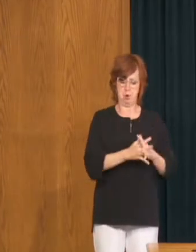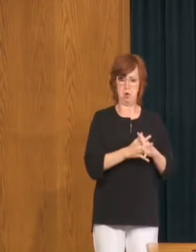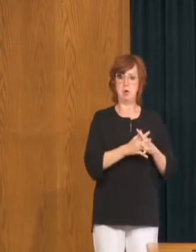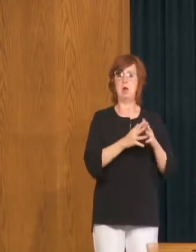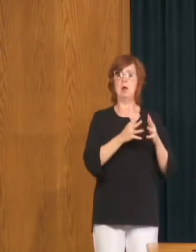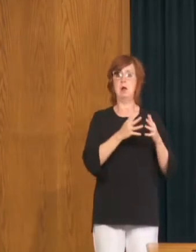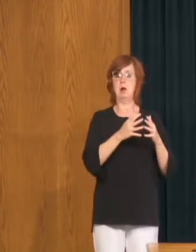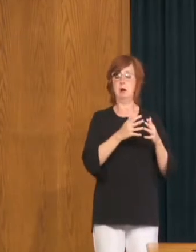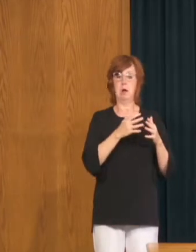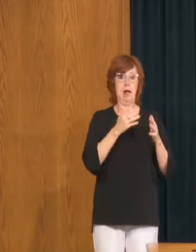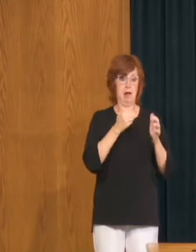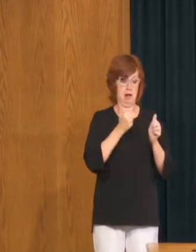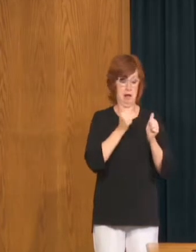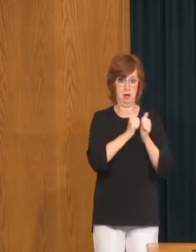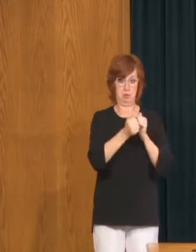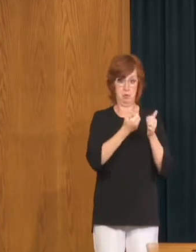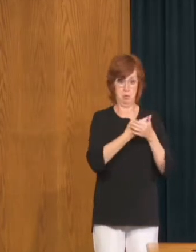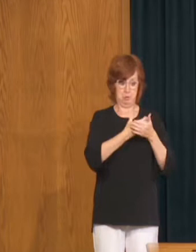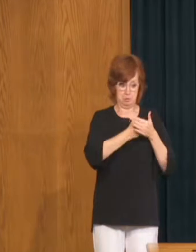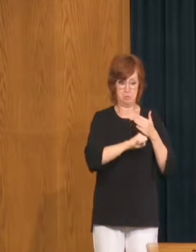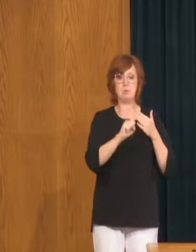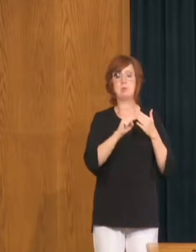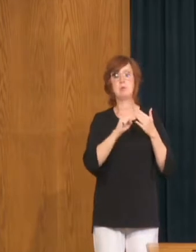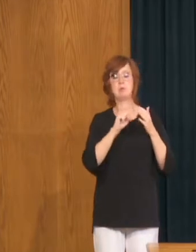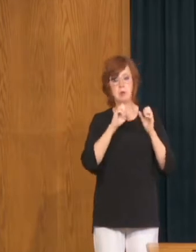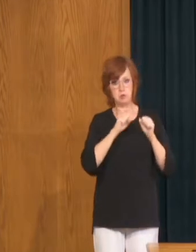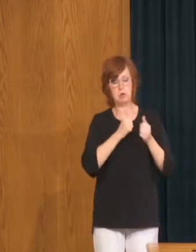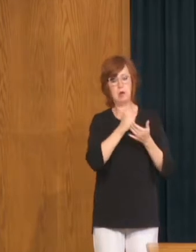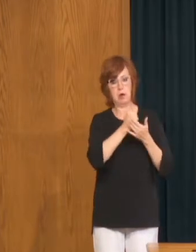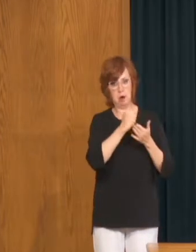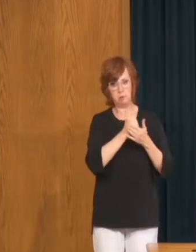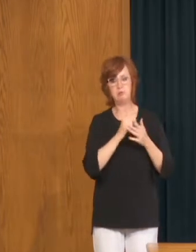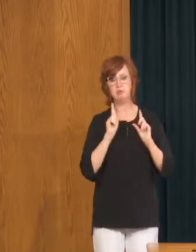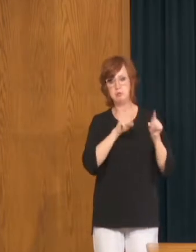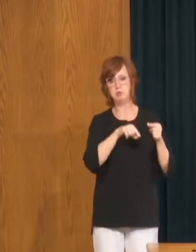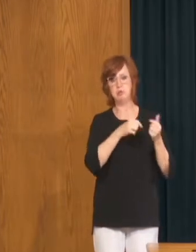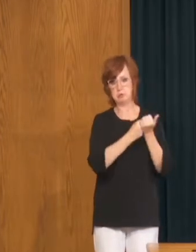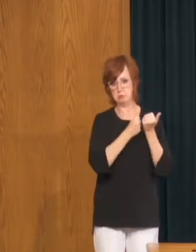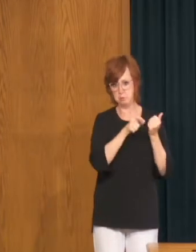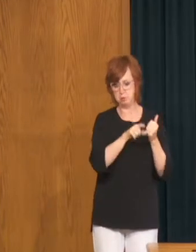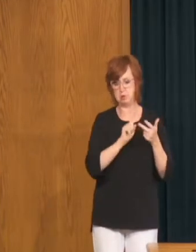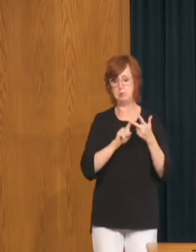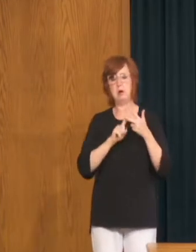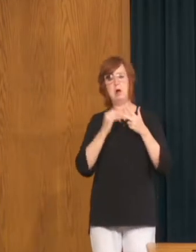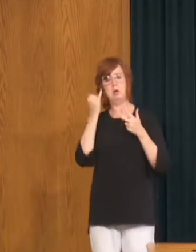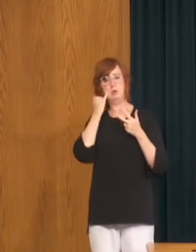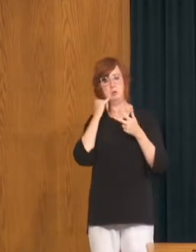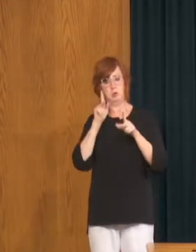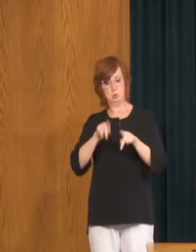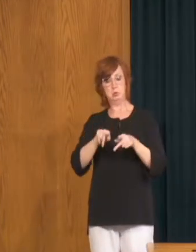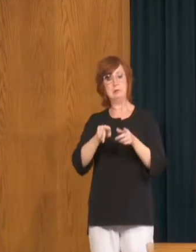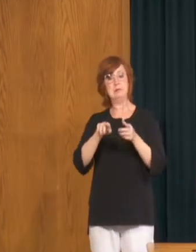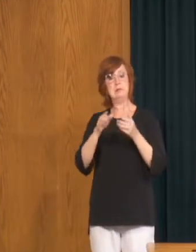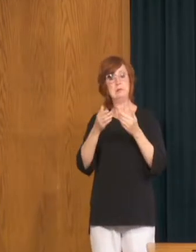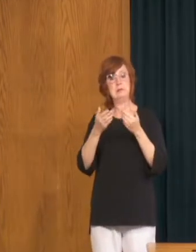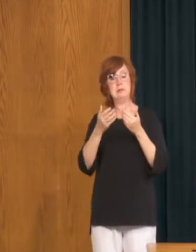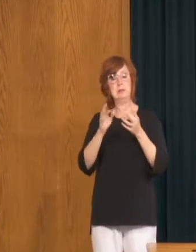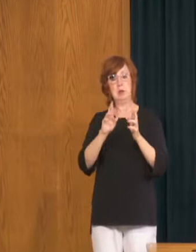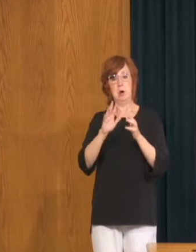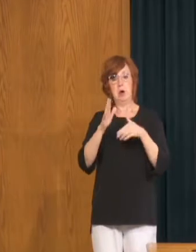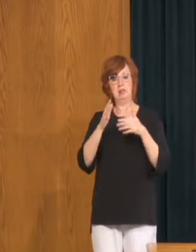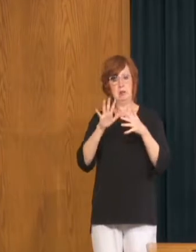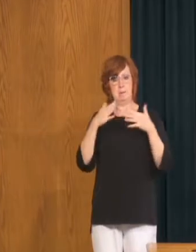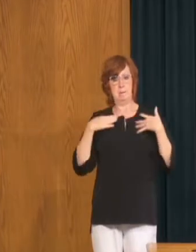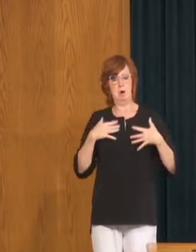patients. Additional family members or support persons may be identified for end of life, for palliative and intensive